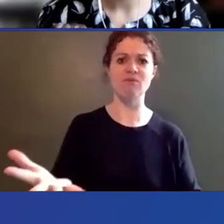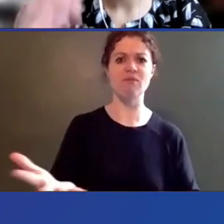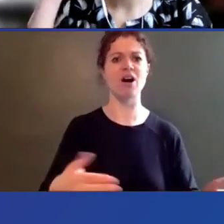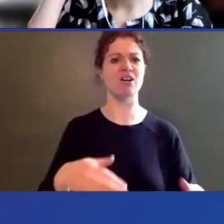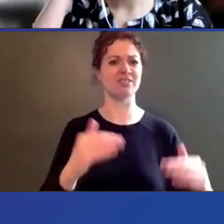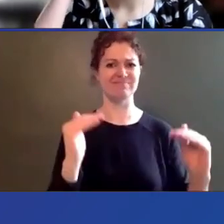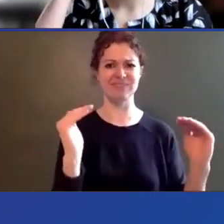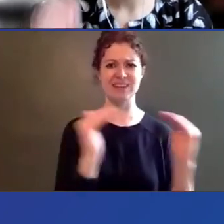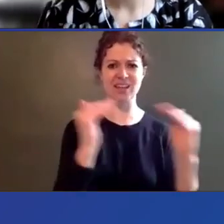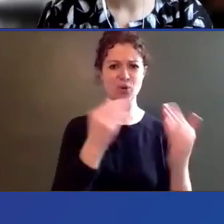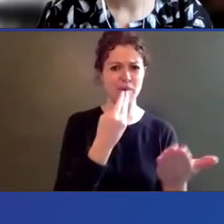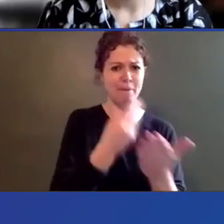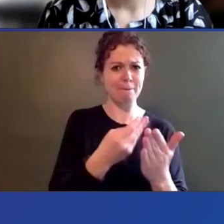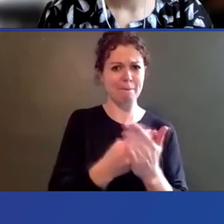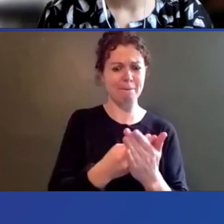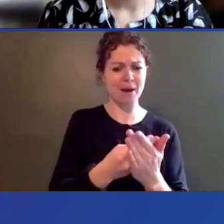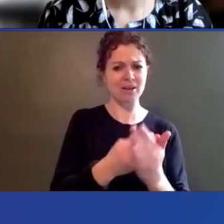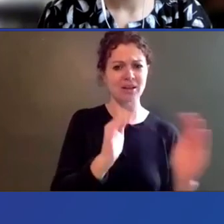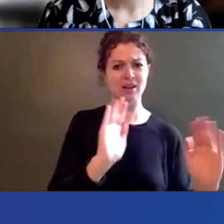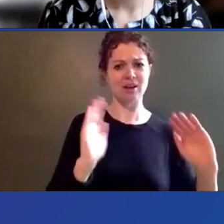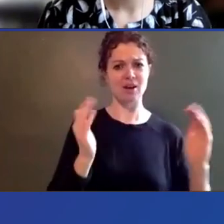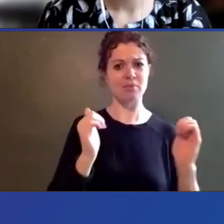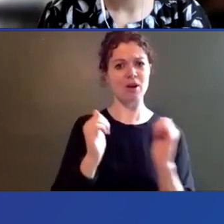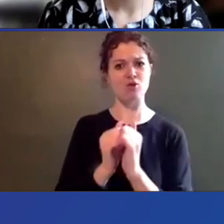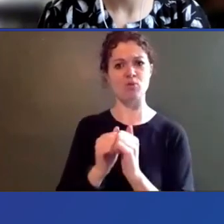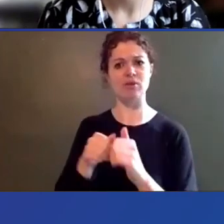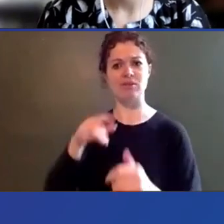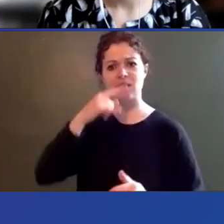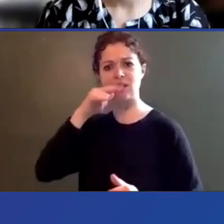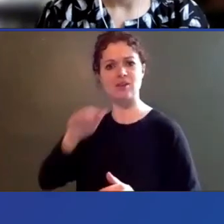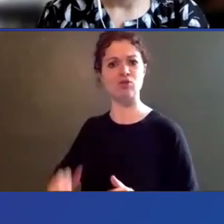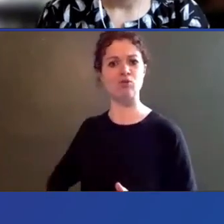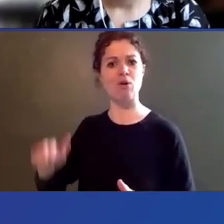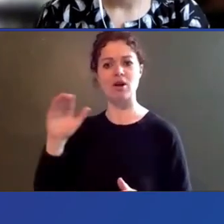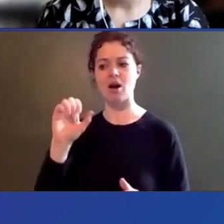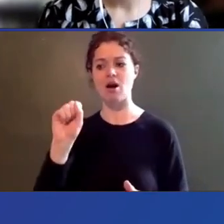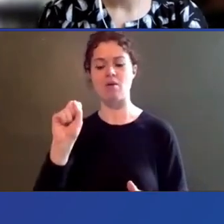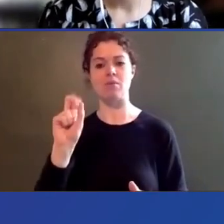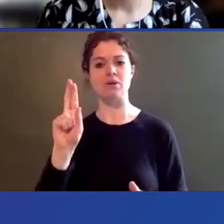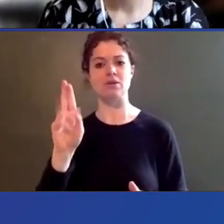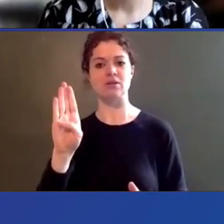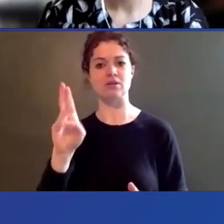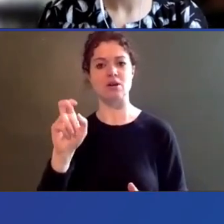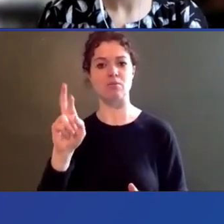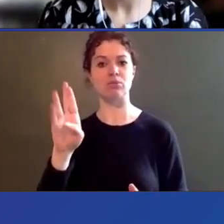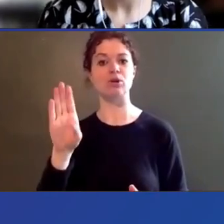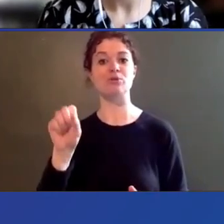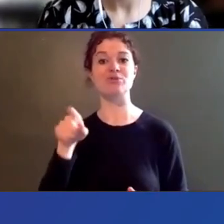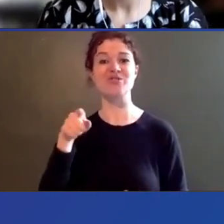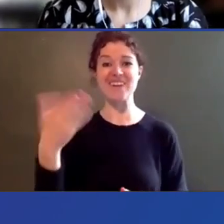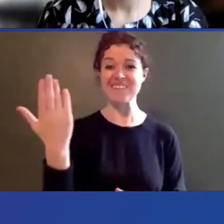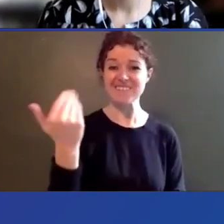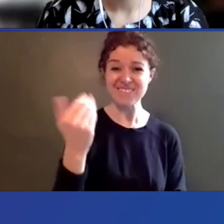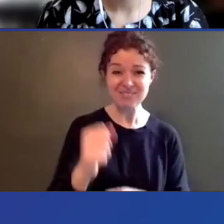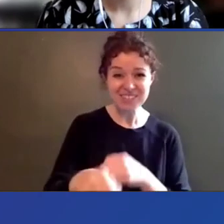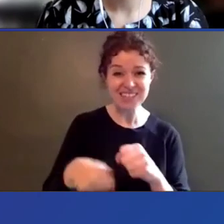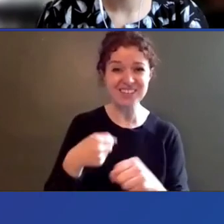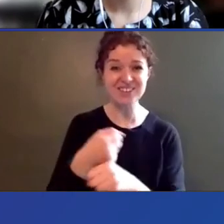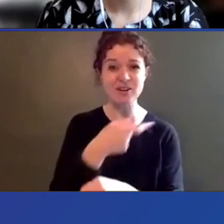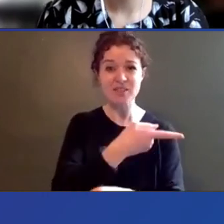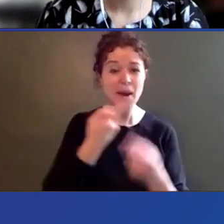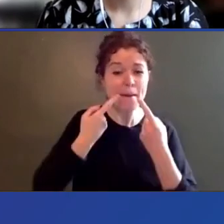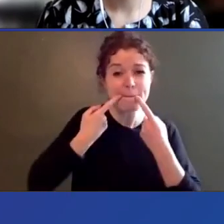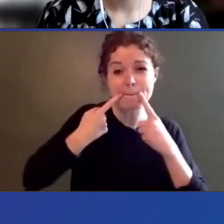money as kids in the suburbs. 15 years she worked on it, 15 years. And then she got it, and she got it passed. And this